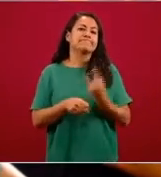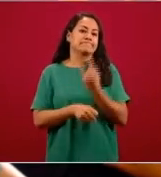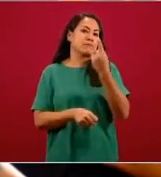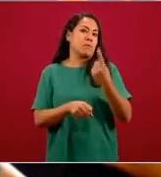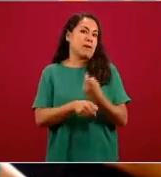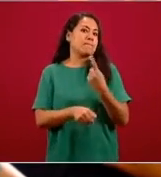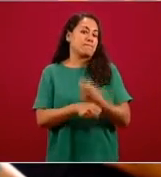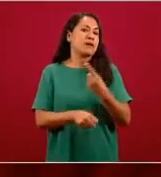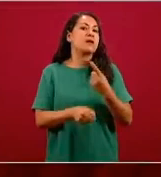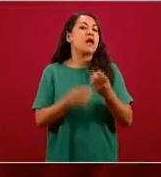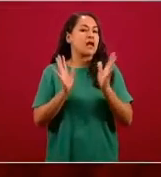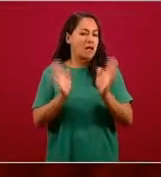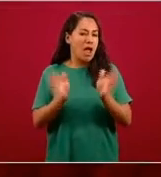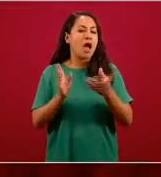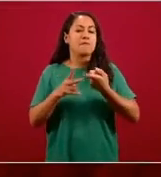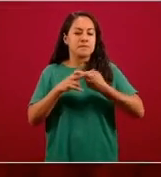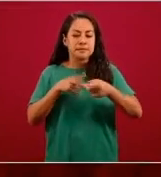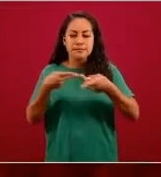glad you mentioned this.